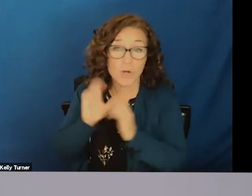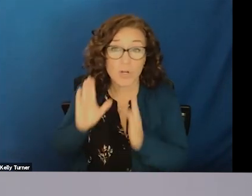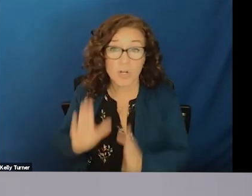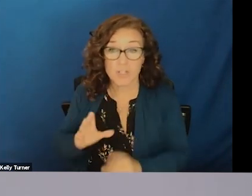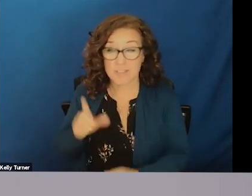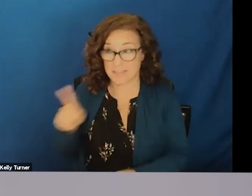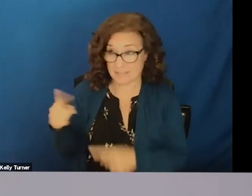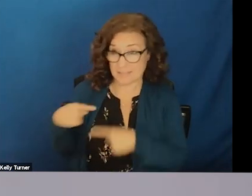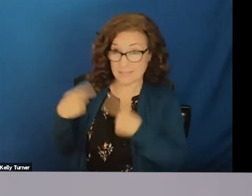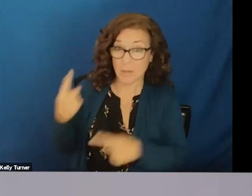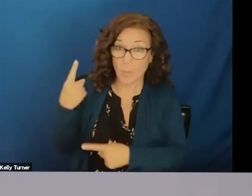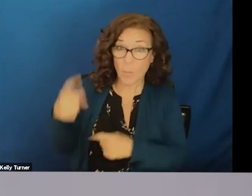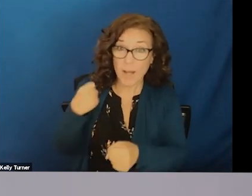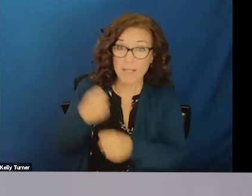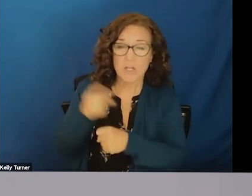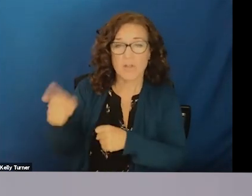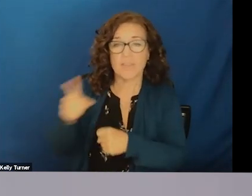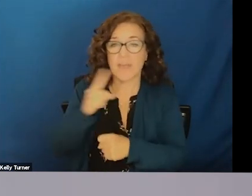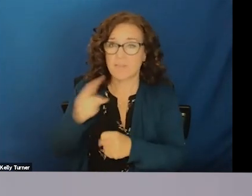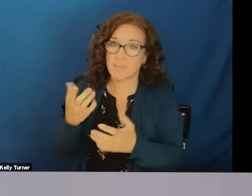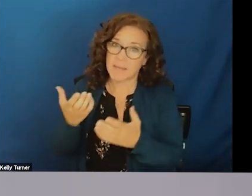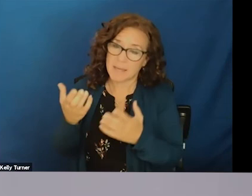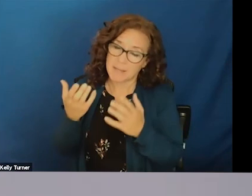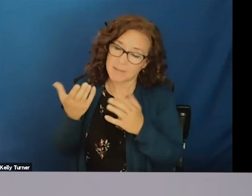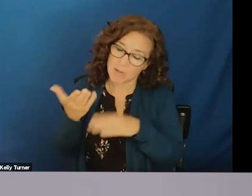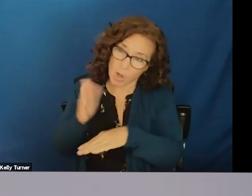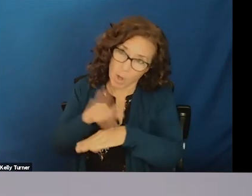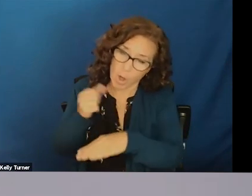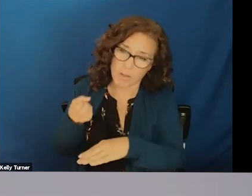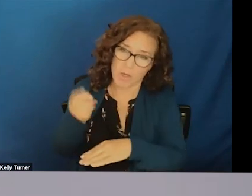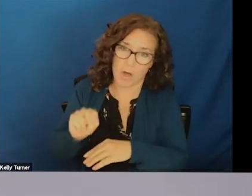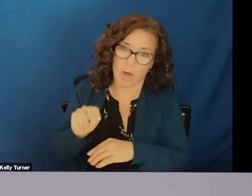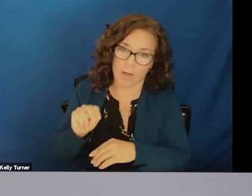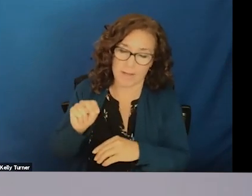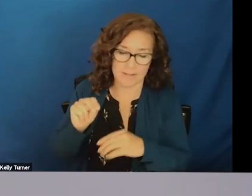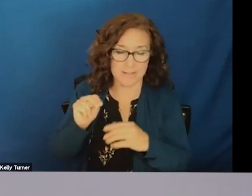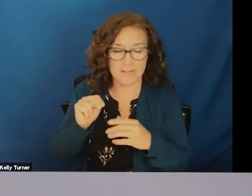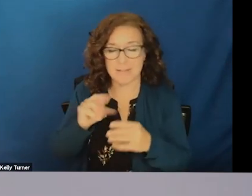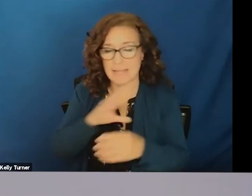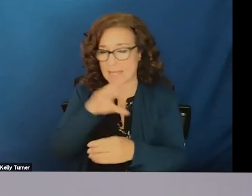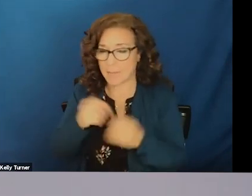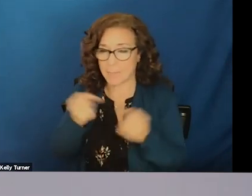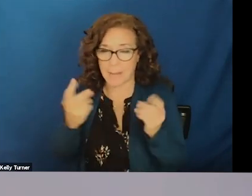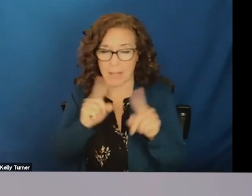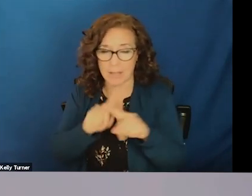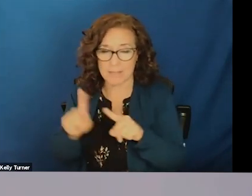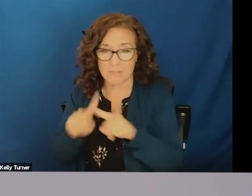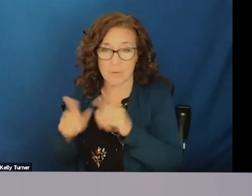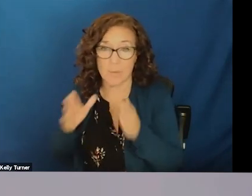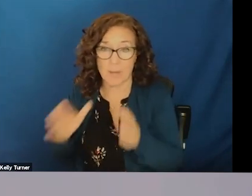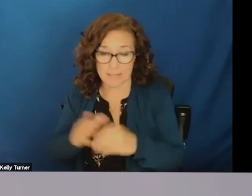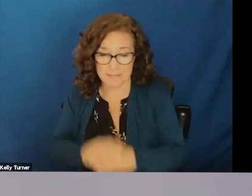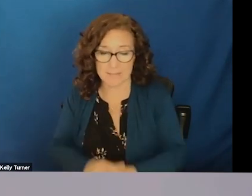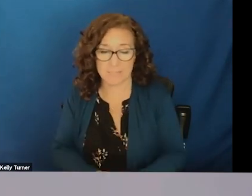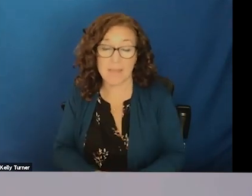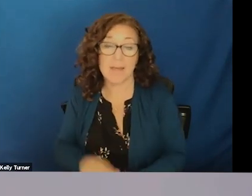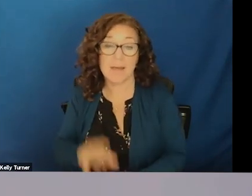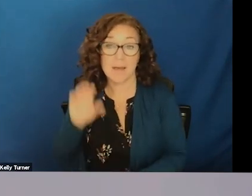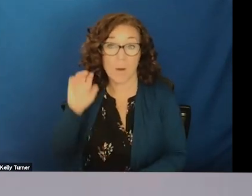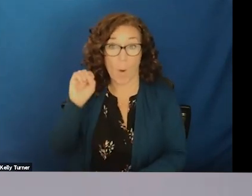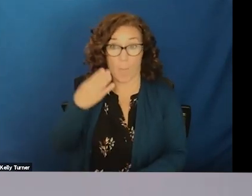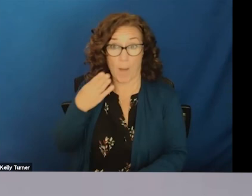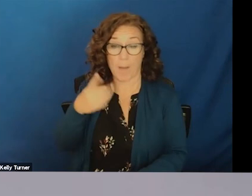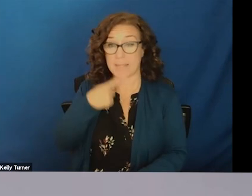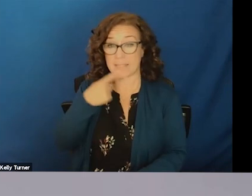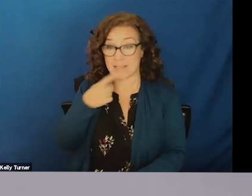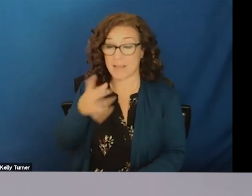called on in a myriad of amazing and challenging ways. Barack Obama said it beautifully. Mothers are the rocks of